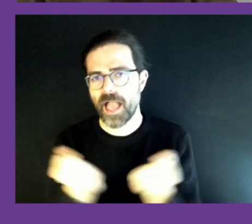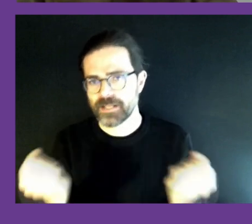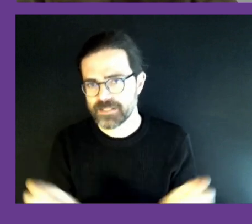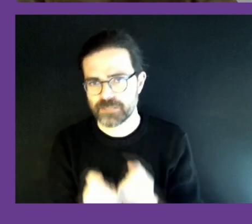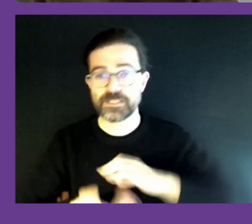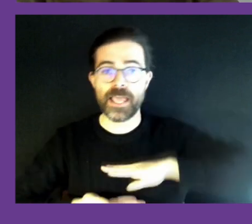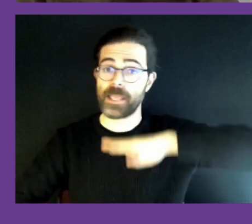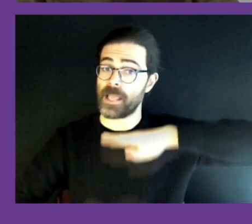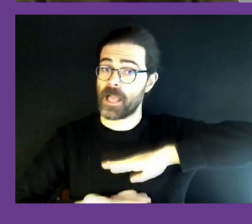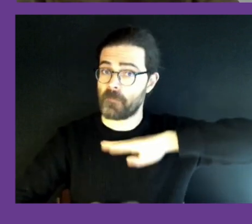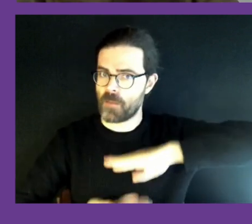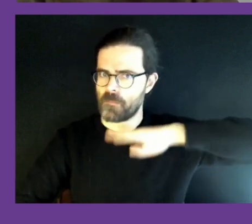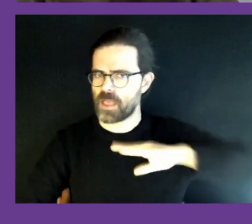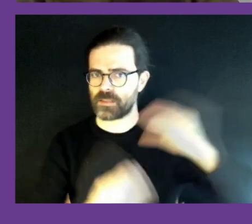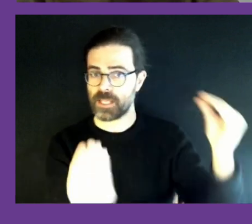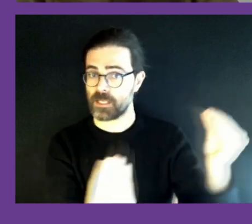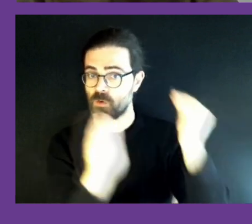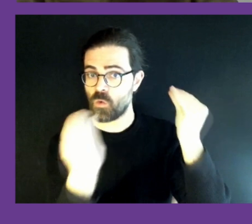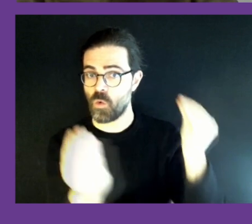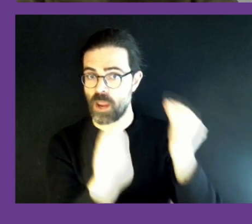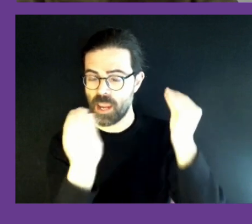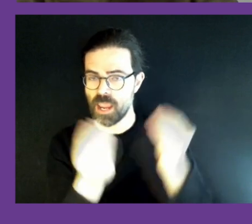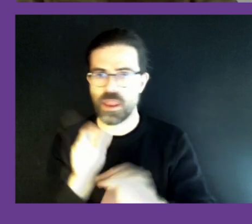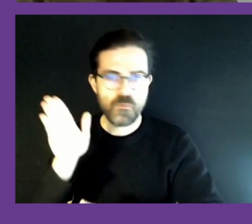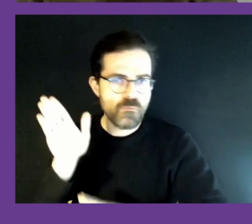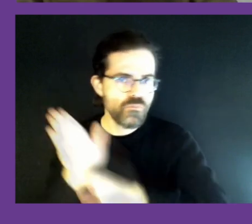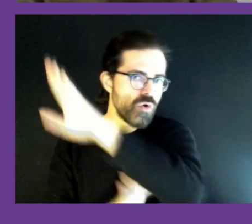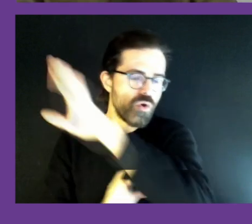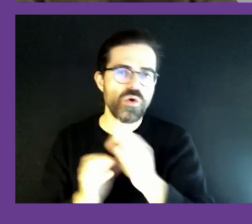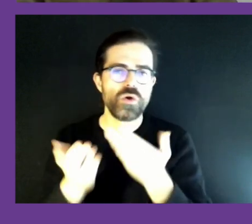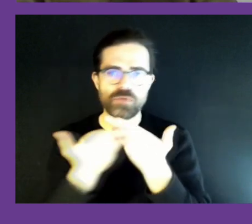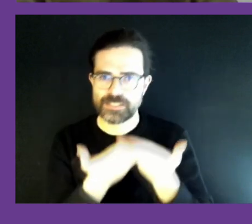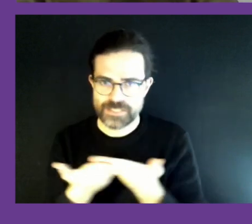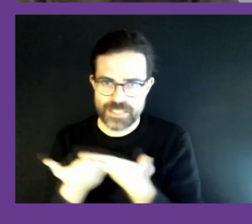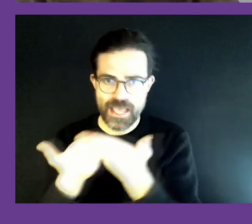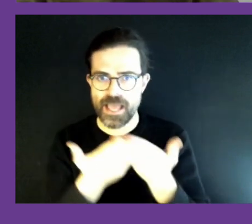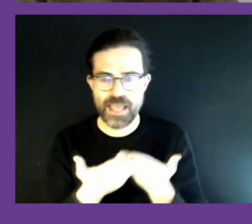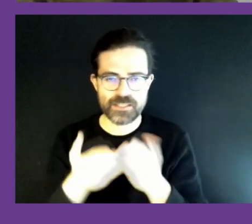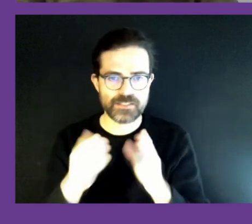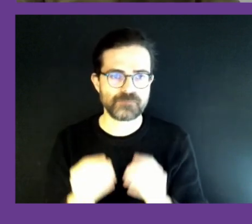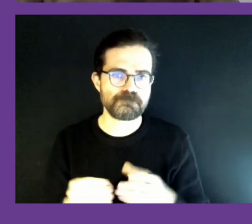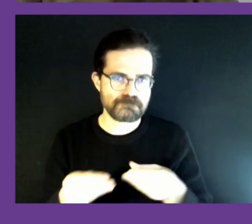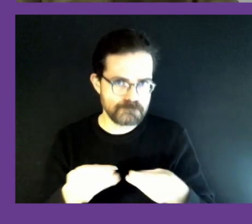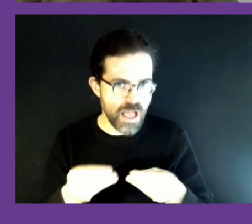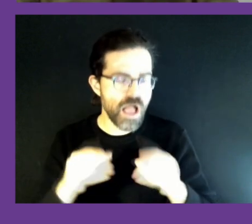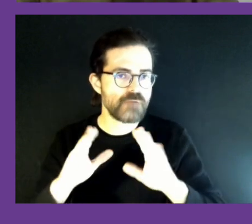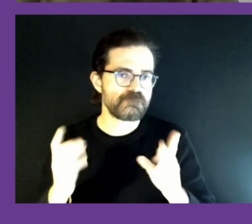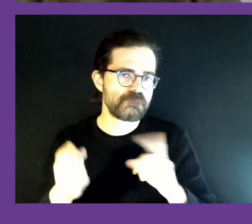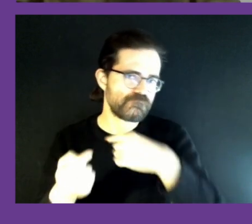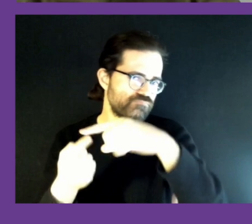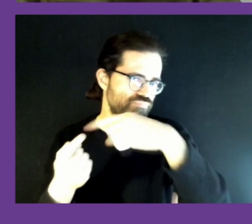activities, training. We develop studies, we develop guidance materials, we collect good practices, and so on.